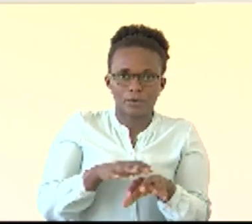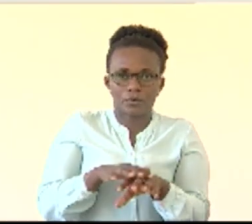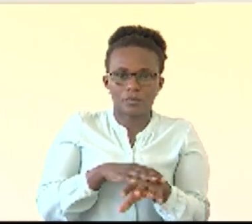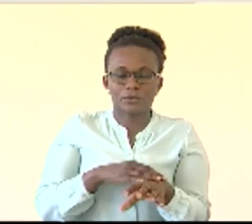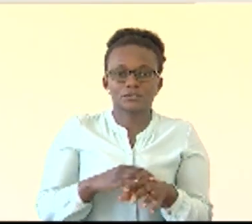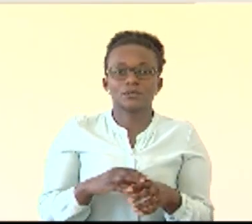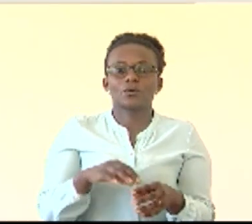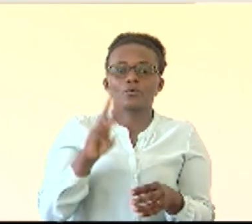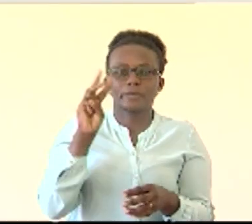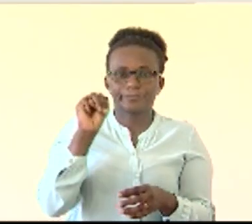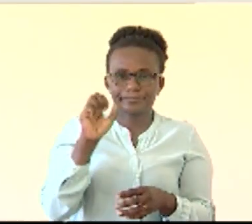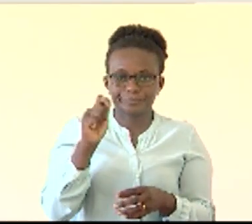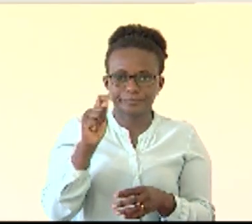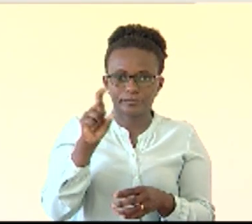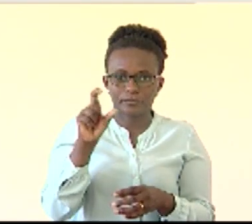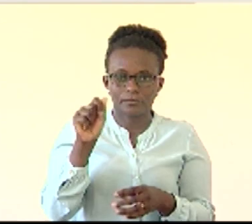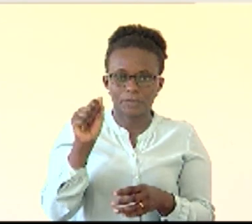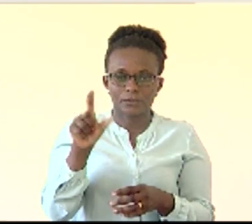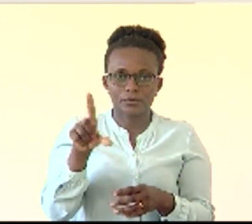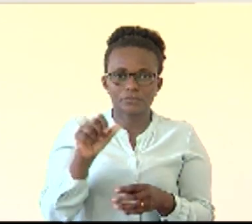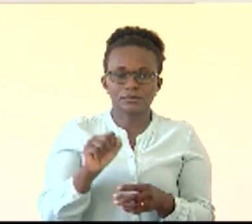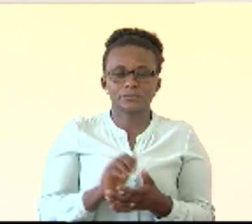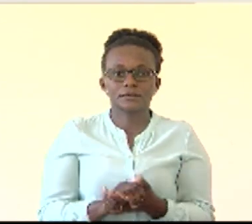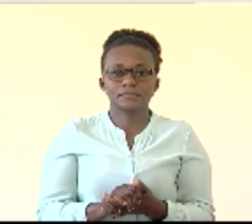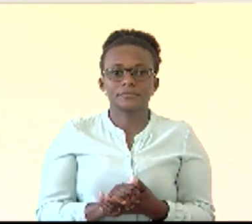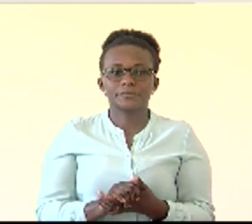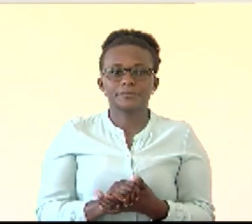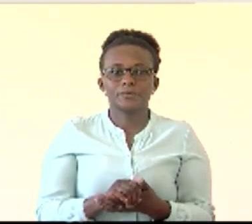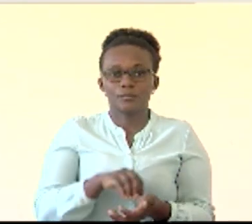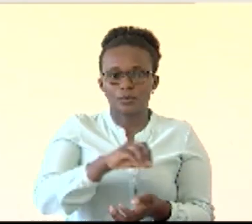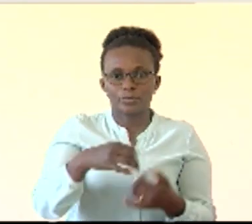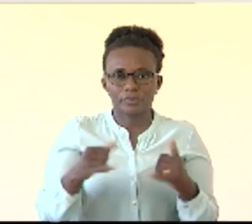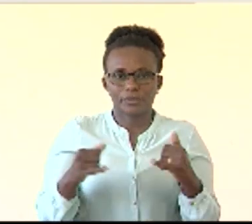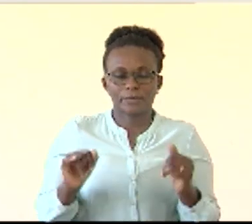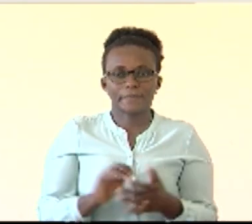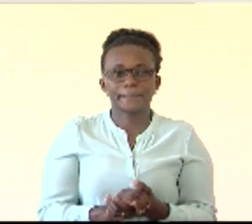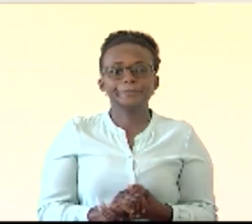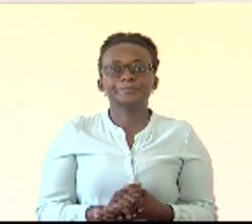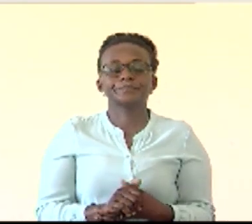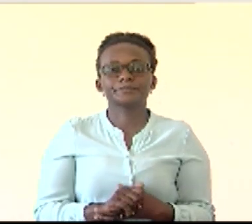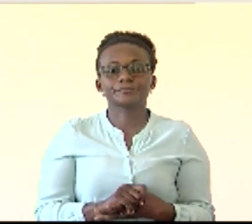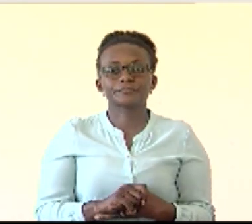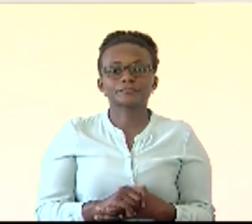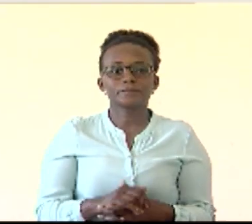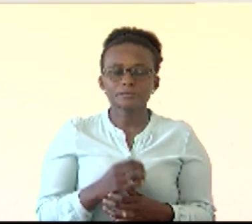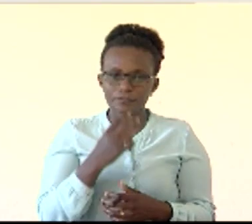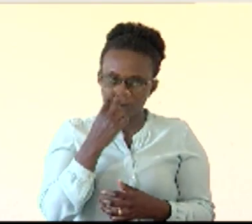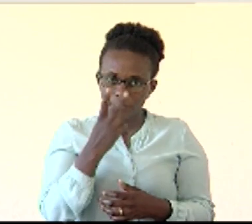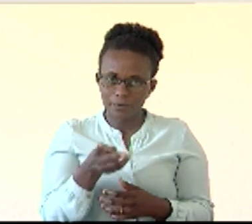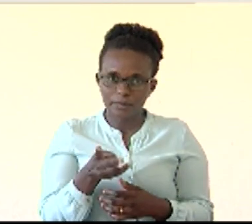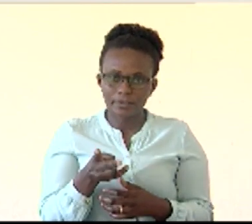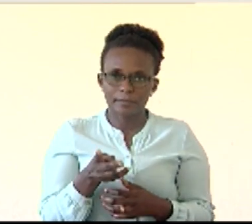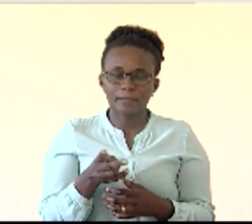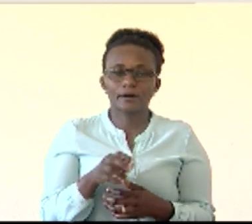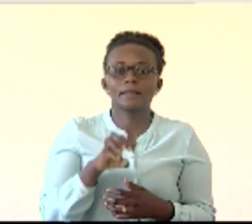very specific, because we said we have looked at very different concepts. So this time we are just going to look at